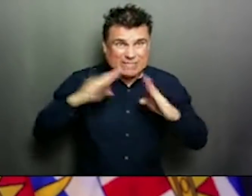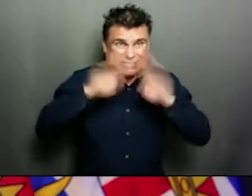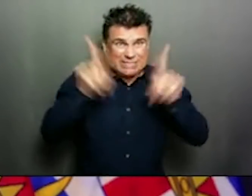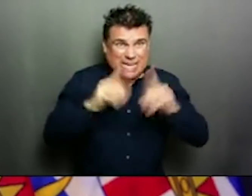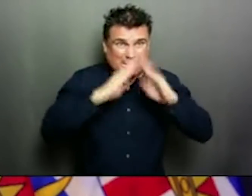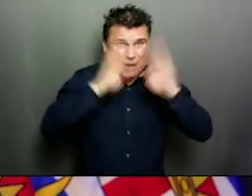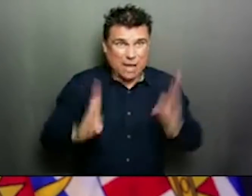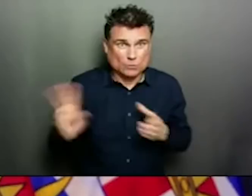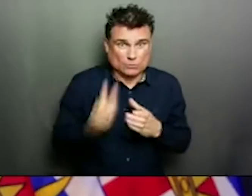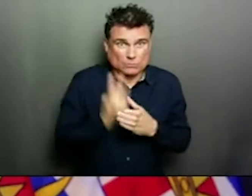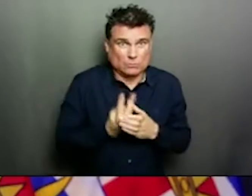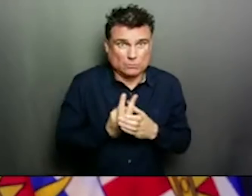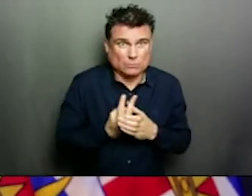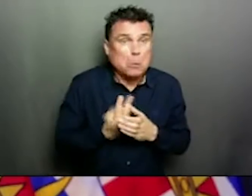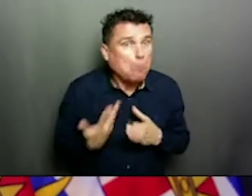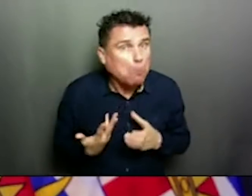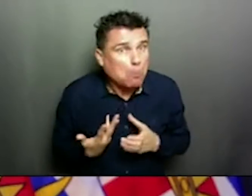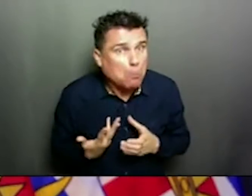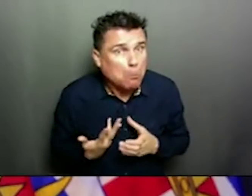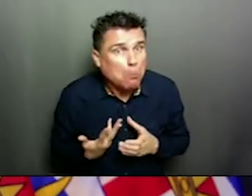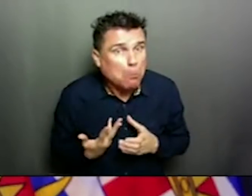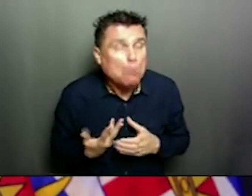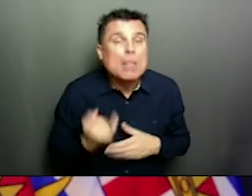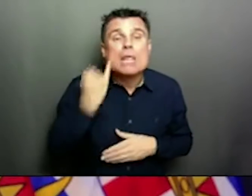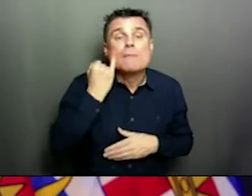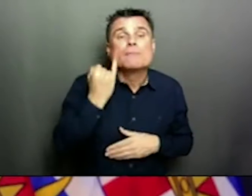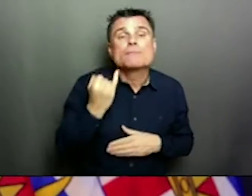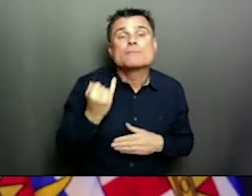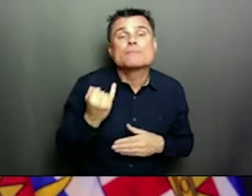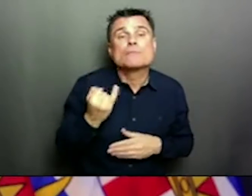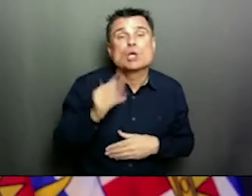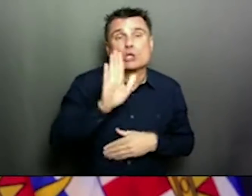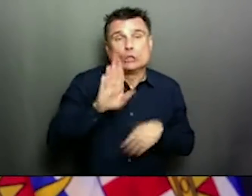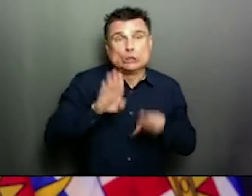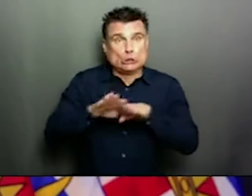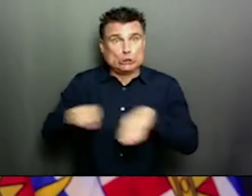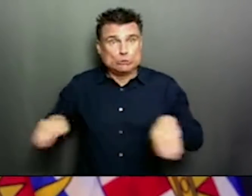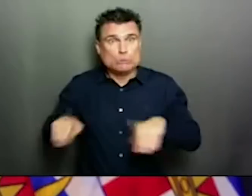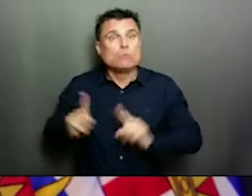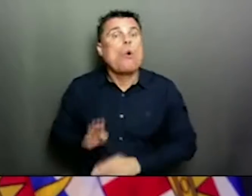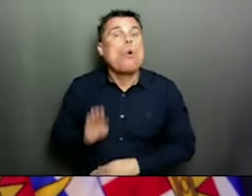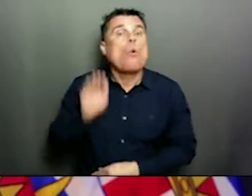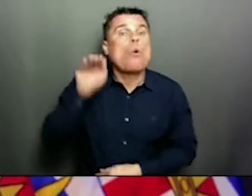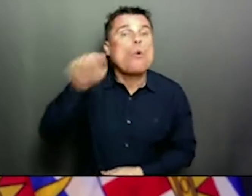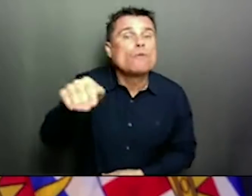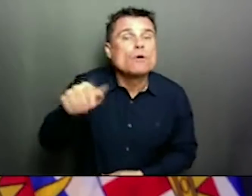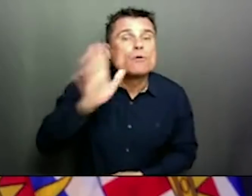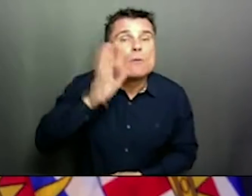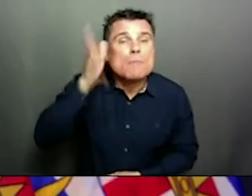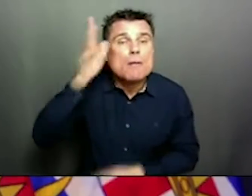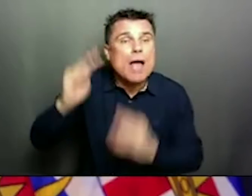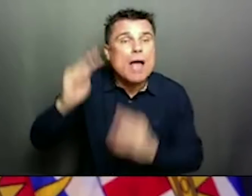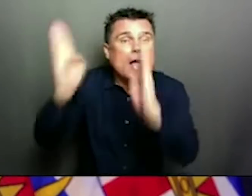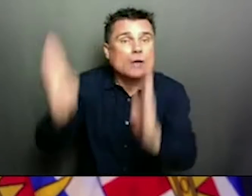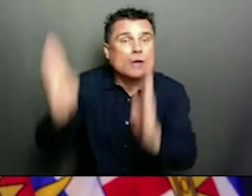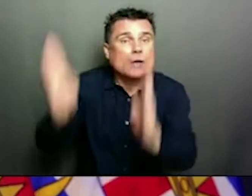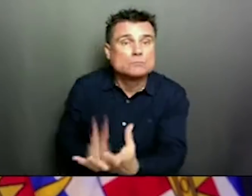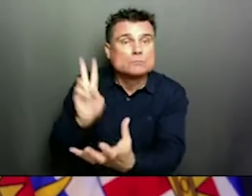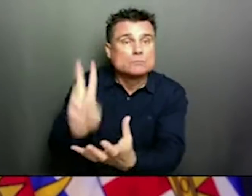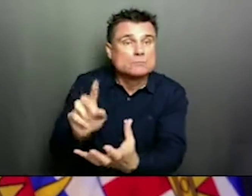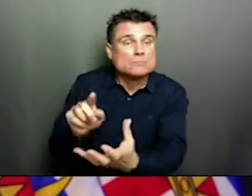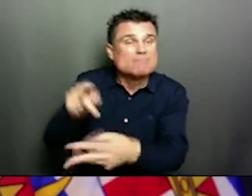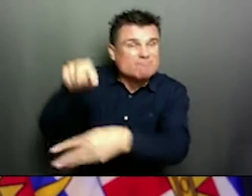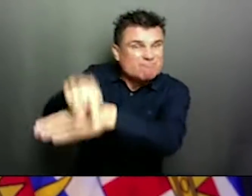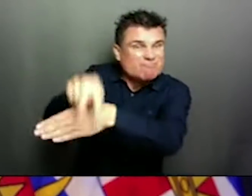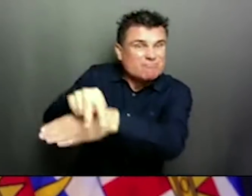that risk to you, to your grandparents in particular. But what we don't want is large numbers of people coming